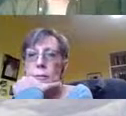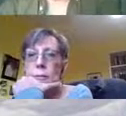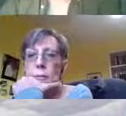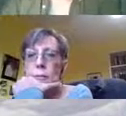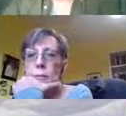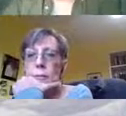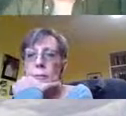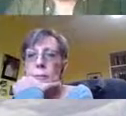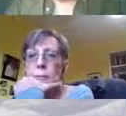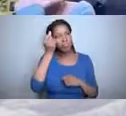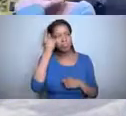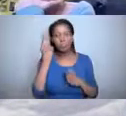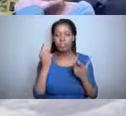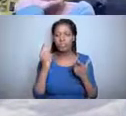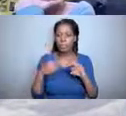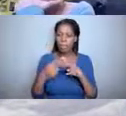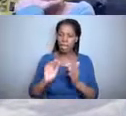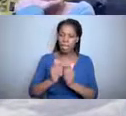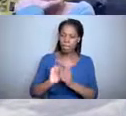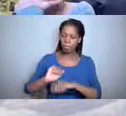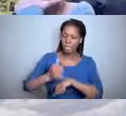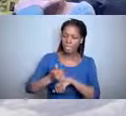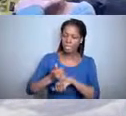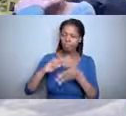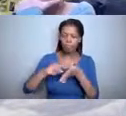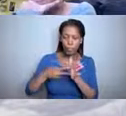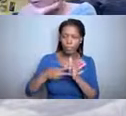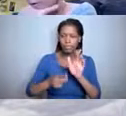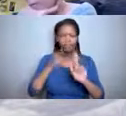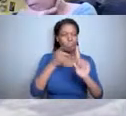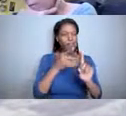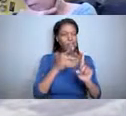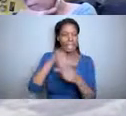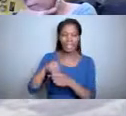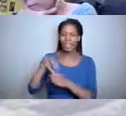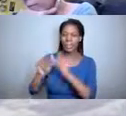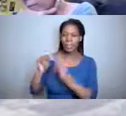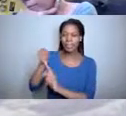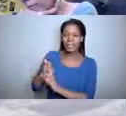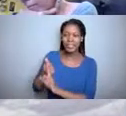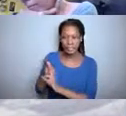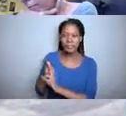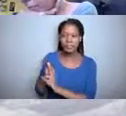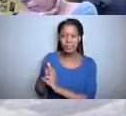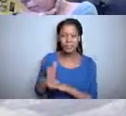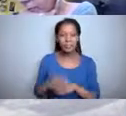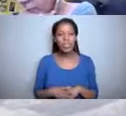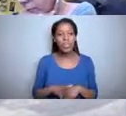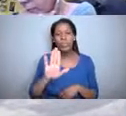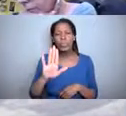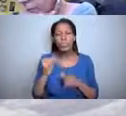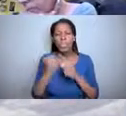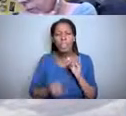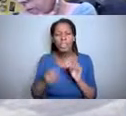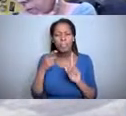set in the center um uh again i'm just to say the last point here as both krista and lynn had mentioned